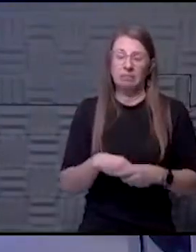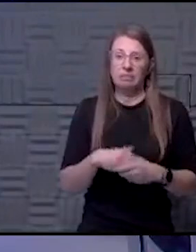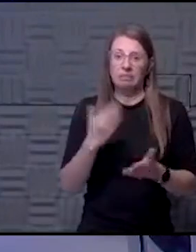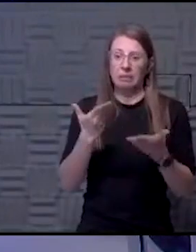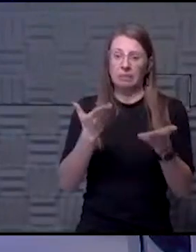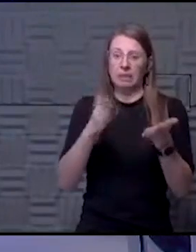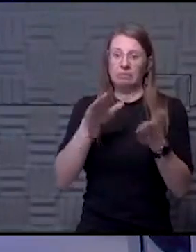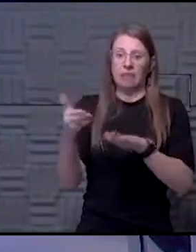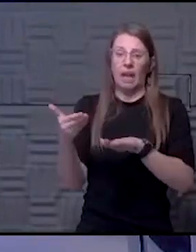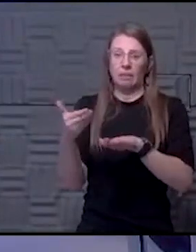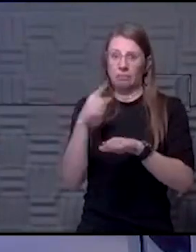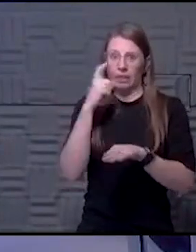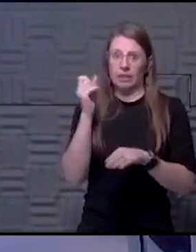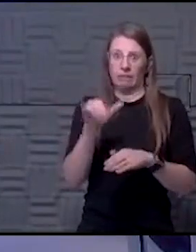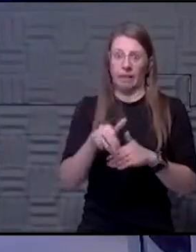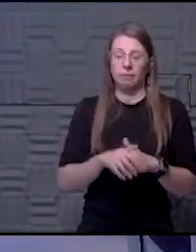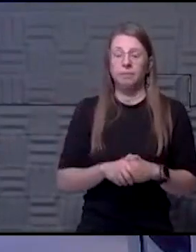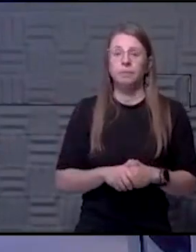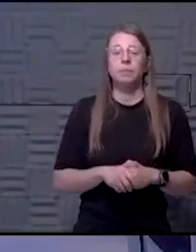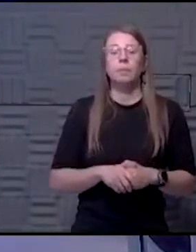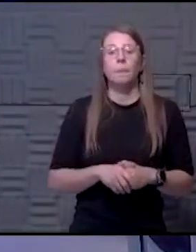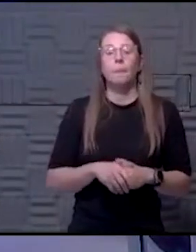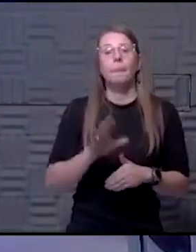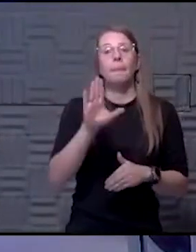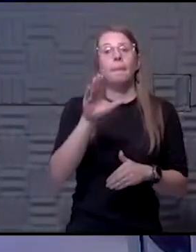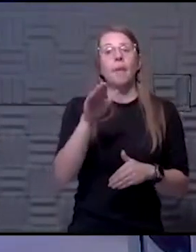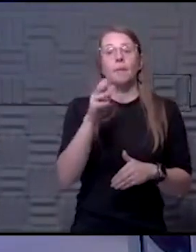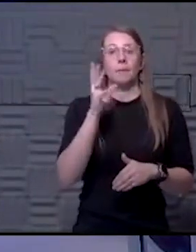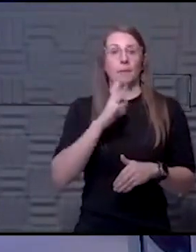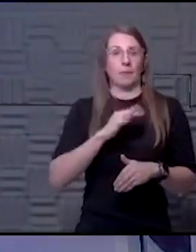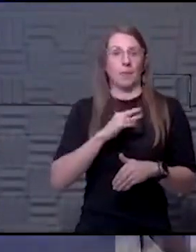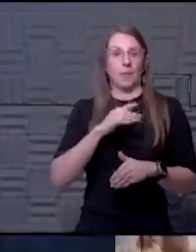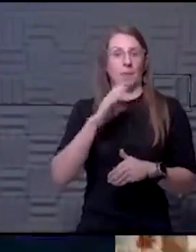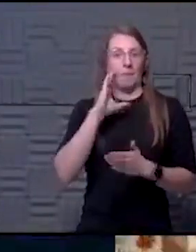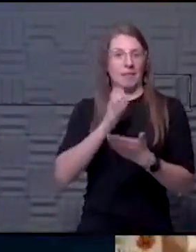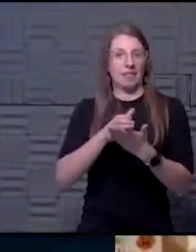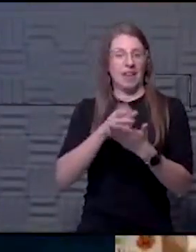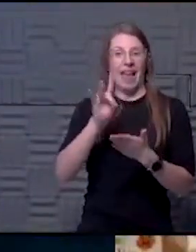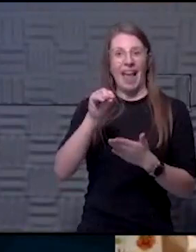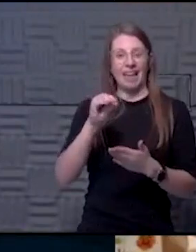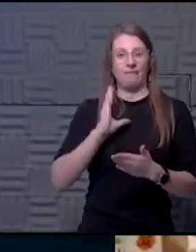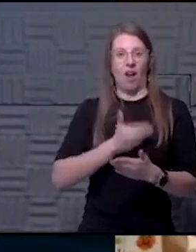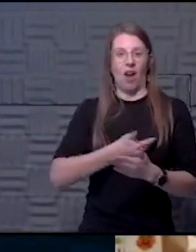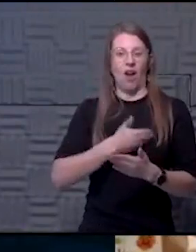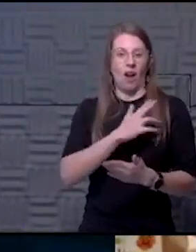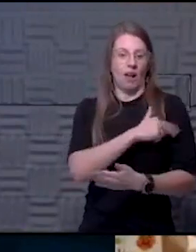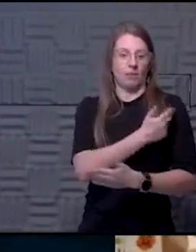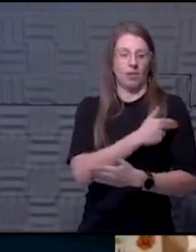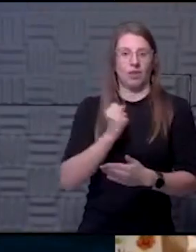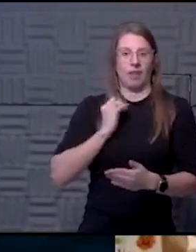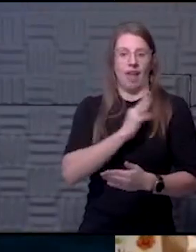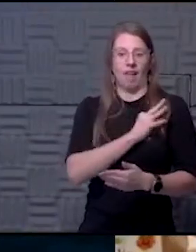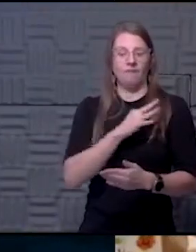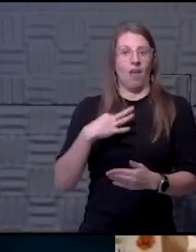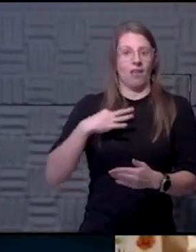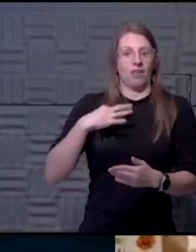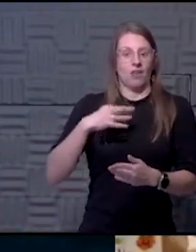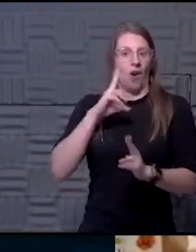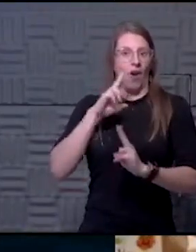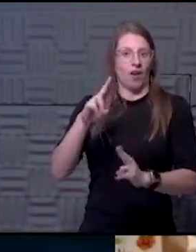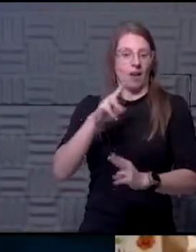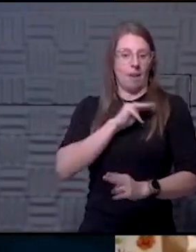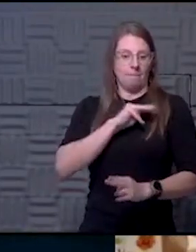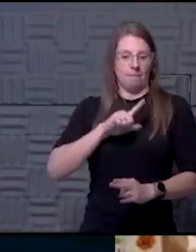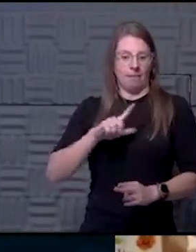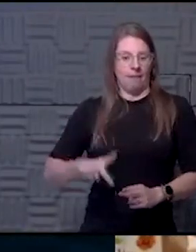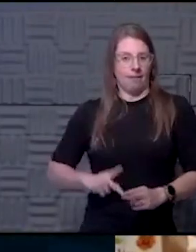true. Hey, here's some cool photos. Yesterday, 80 of our hospital staff volunteered to honor Martin Luther King Day